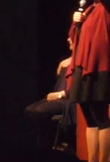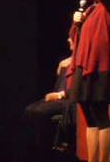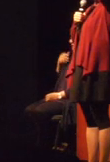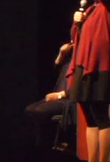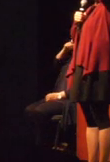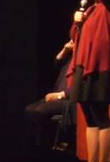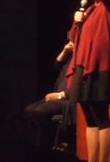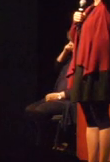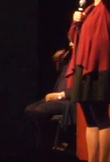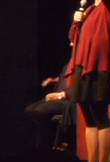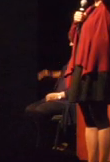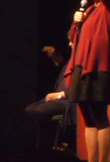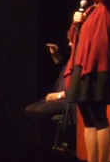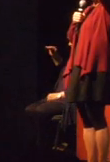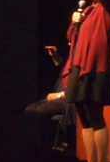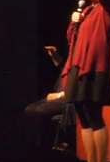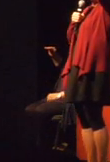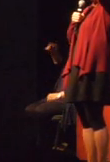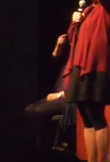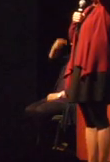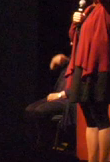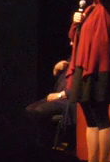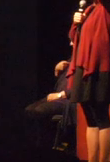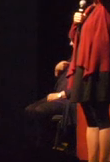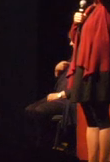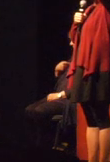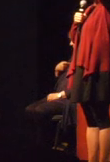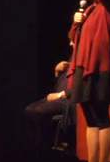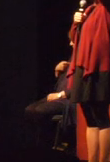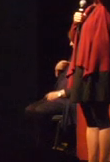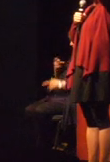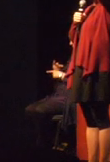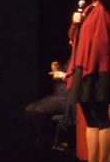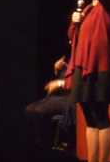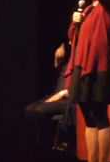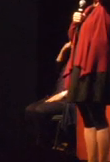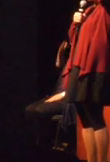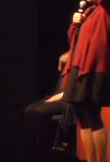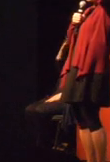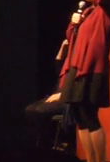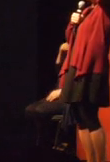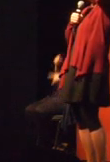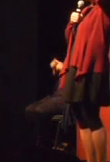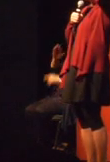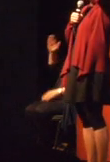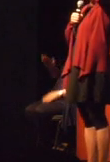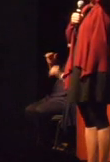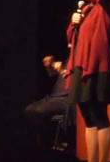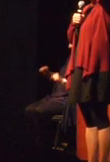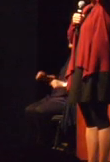racial upbringing. And for me to put that together, I knew what it was, but I've never been able